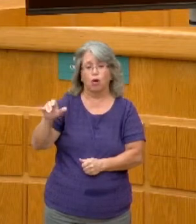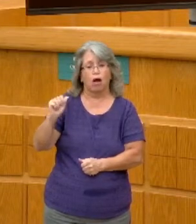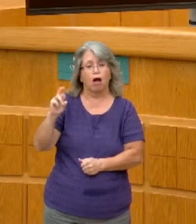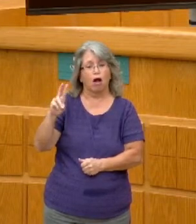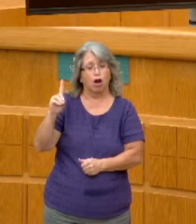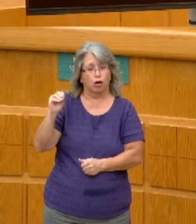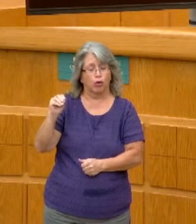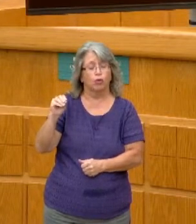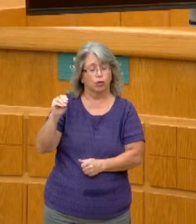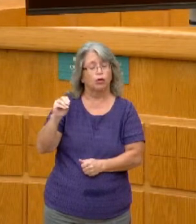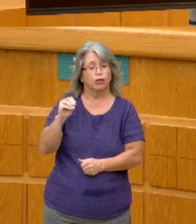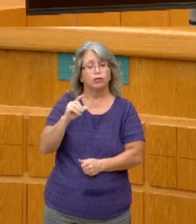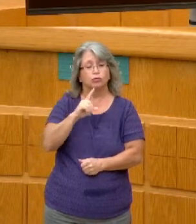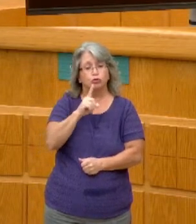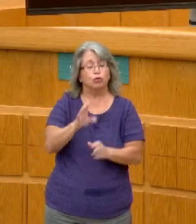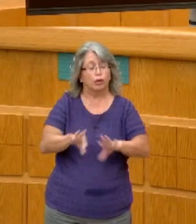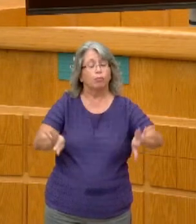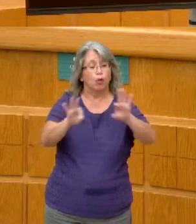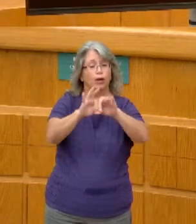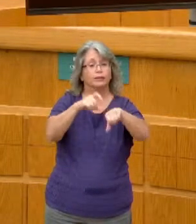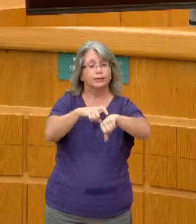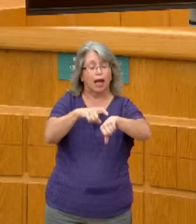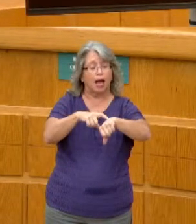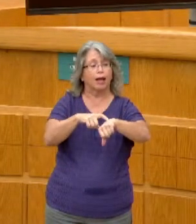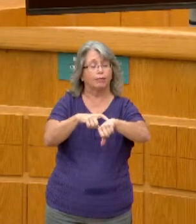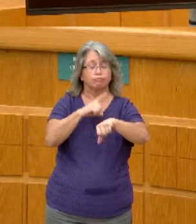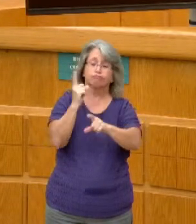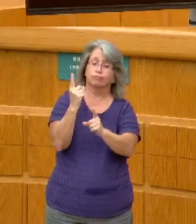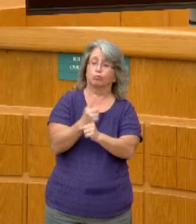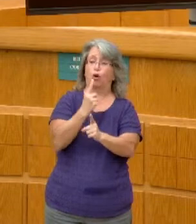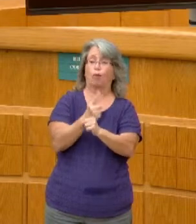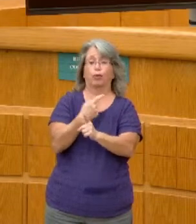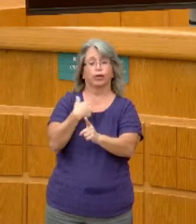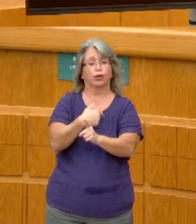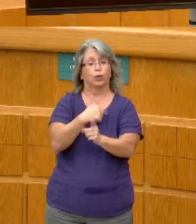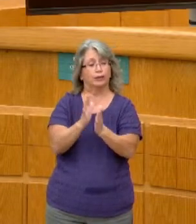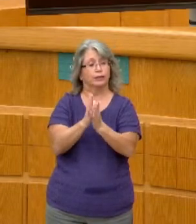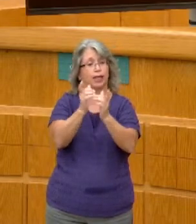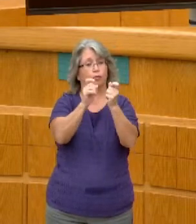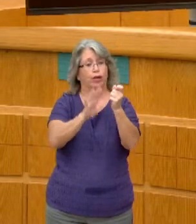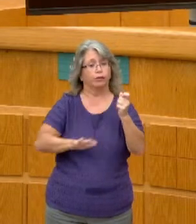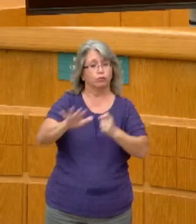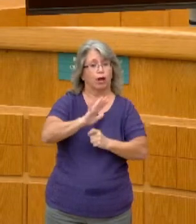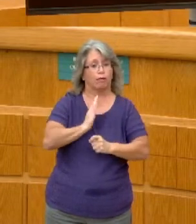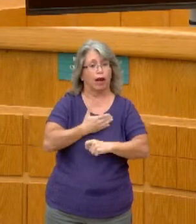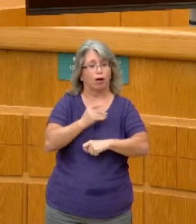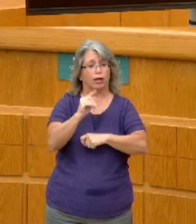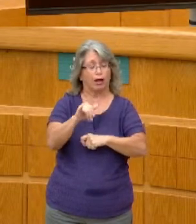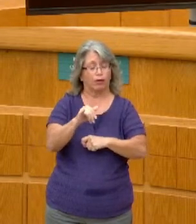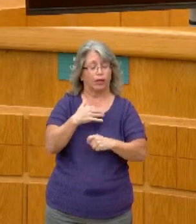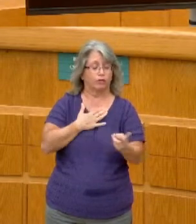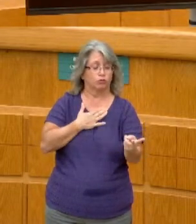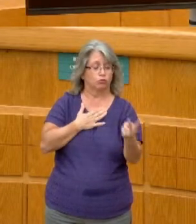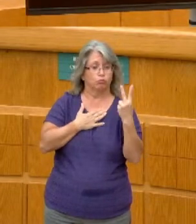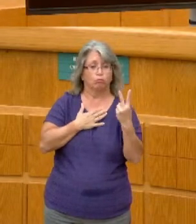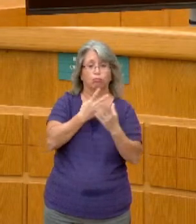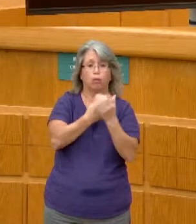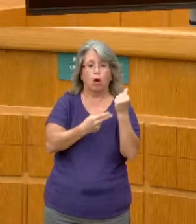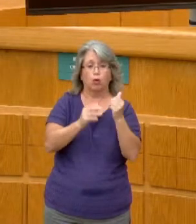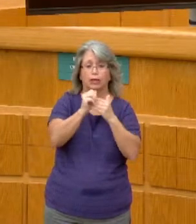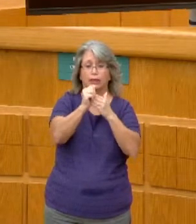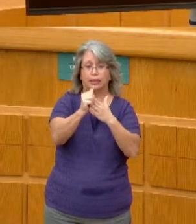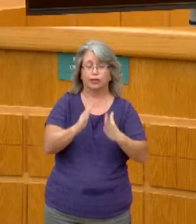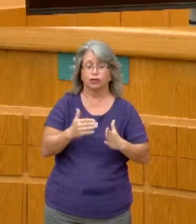very fitting that we celebrate throughout Nueces County given the fact that our two leaders share this heritage in